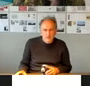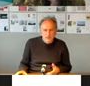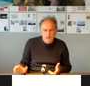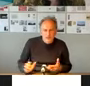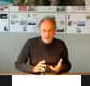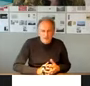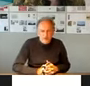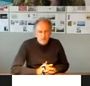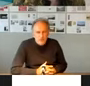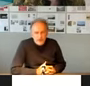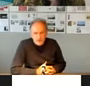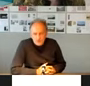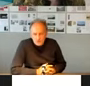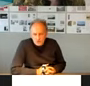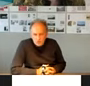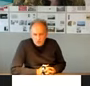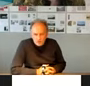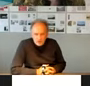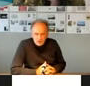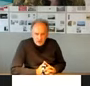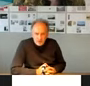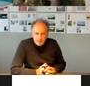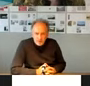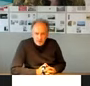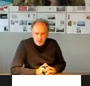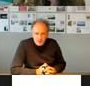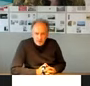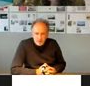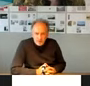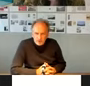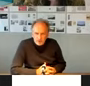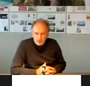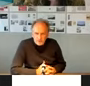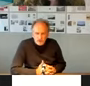very impressive colors that might